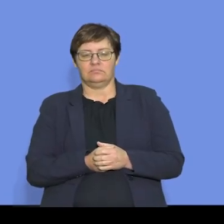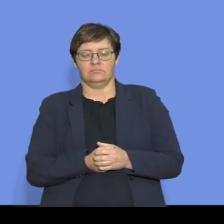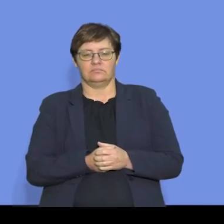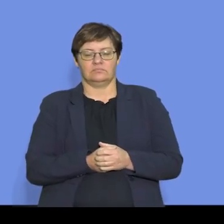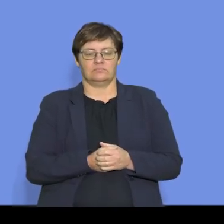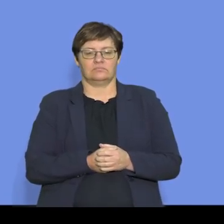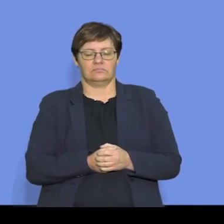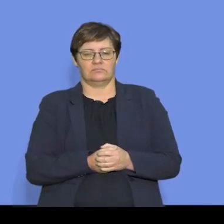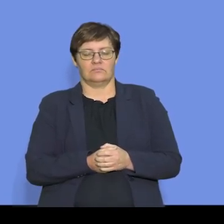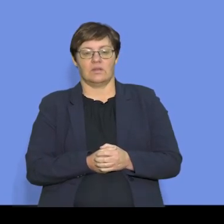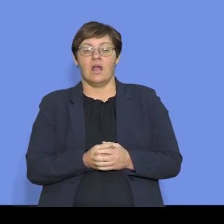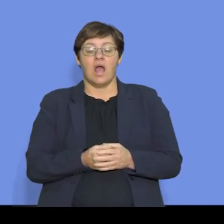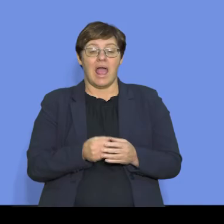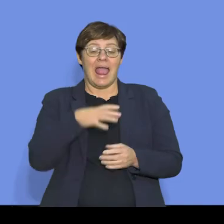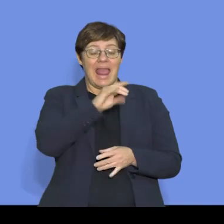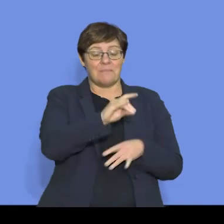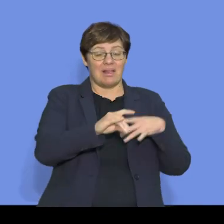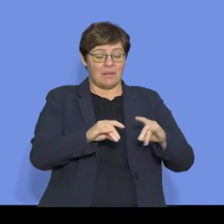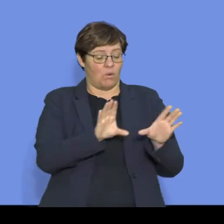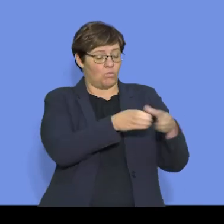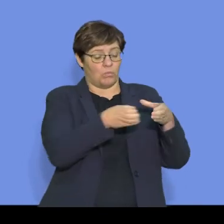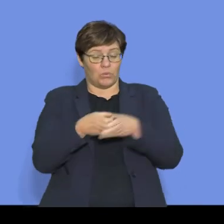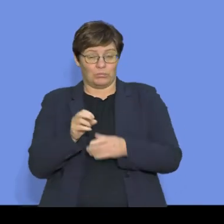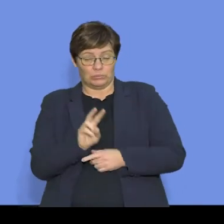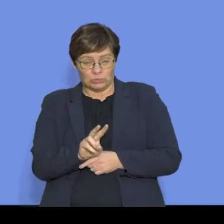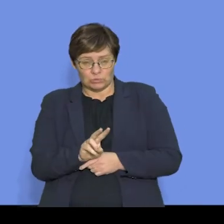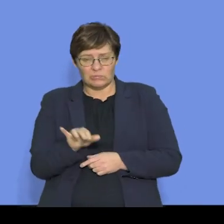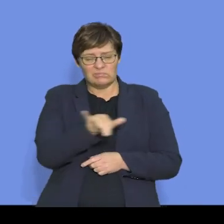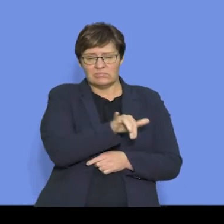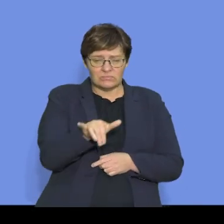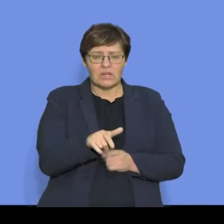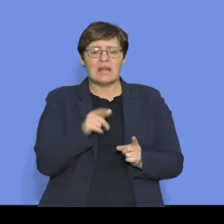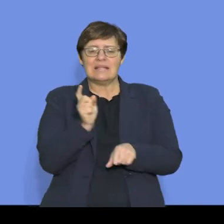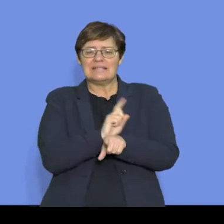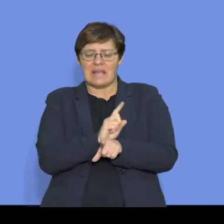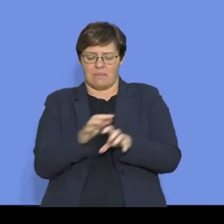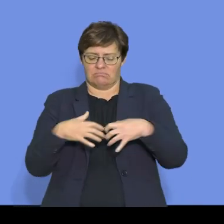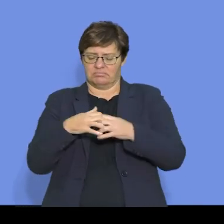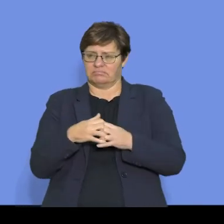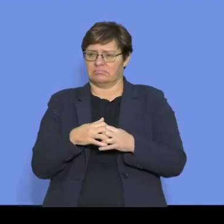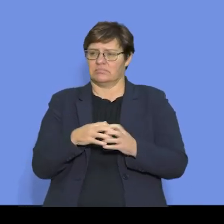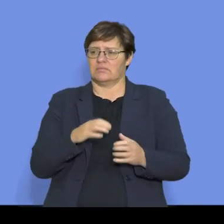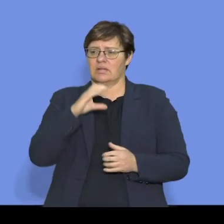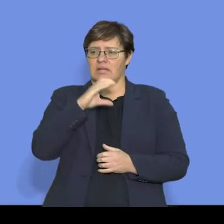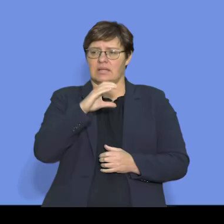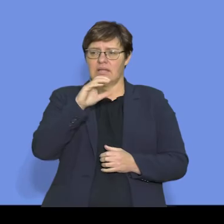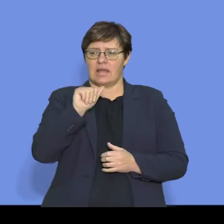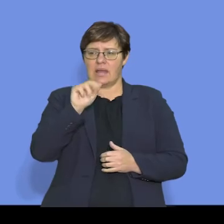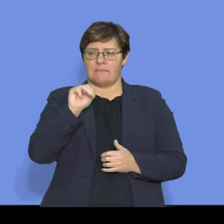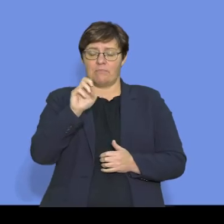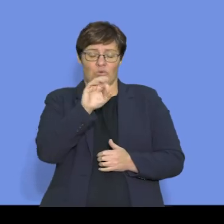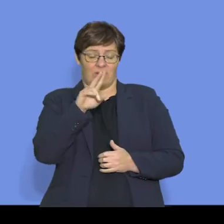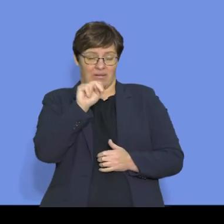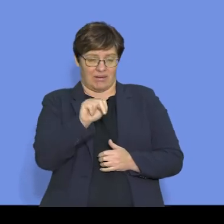Next question. Which two animal groups arose in the Cambrian period? So you need